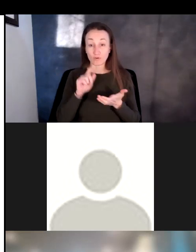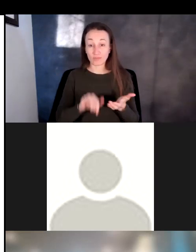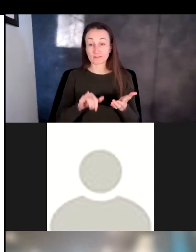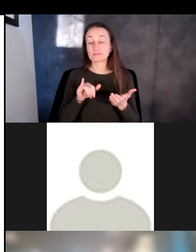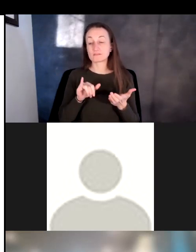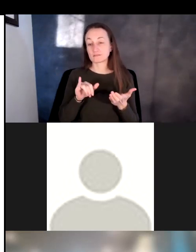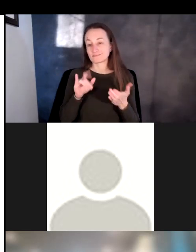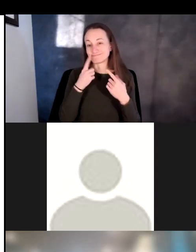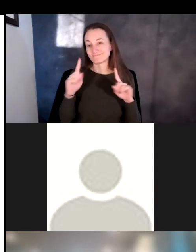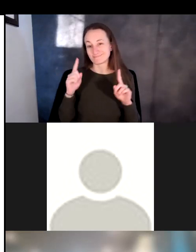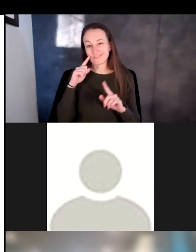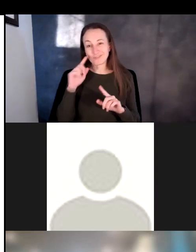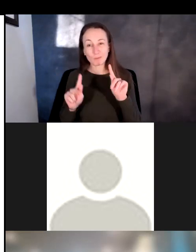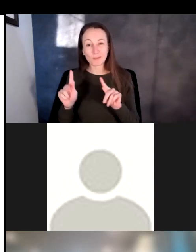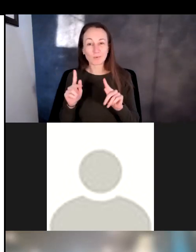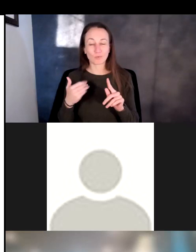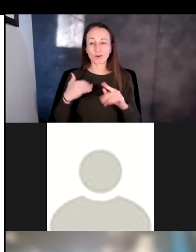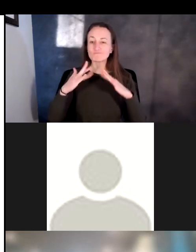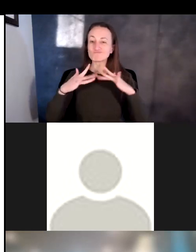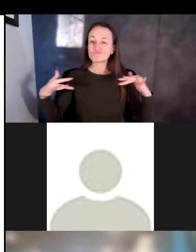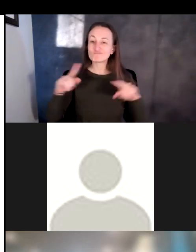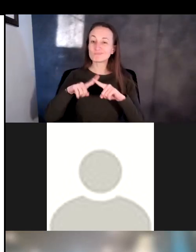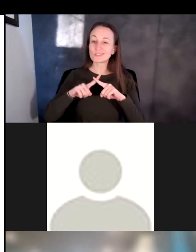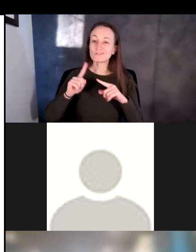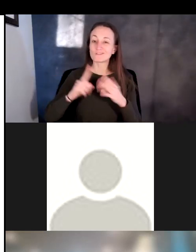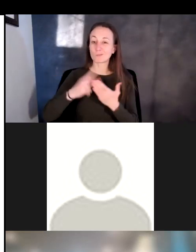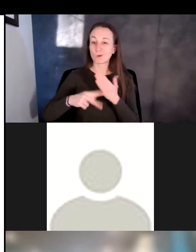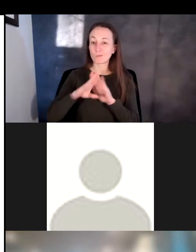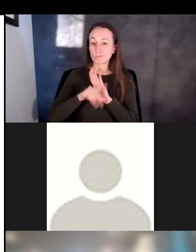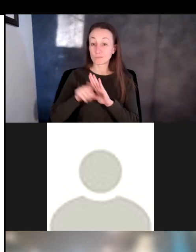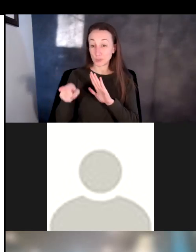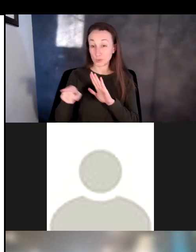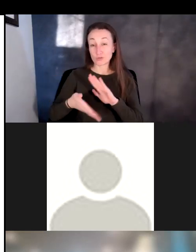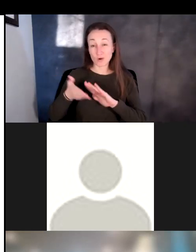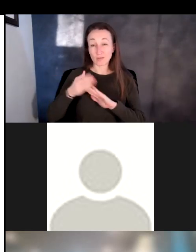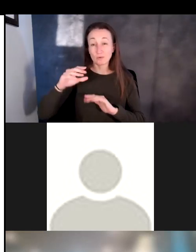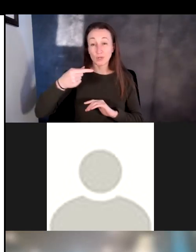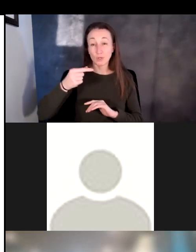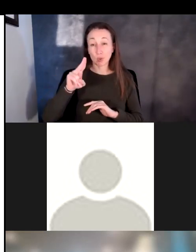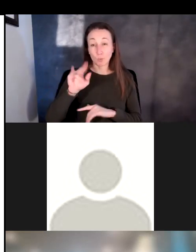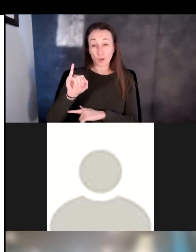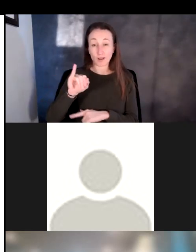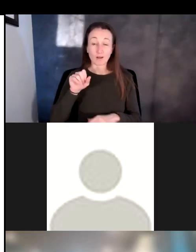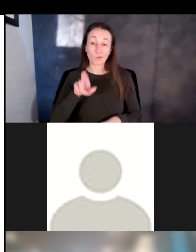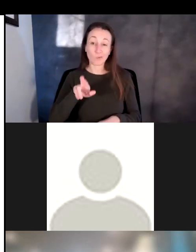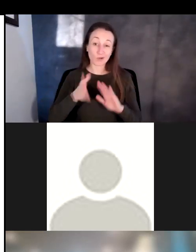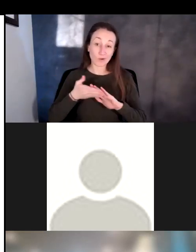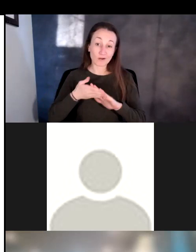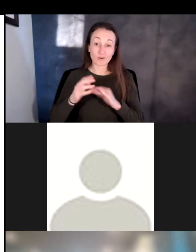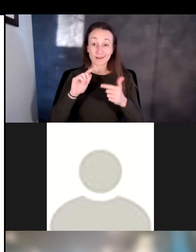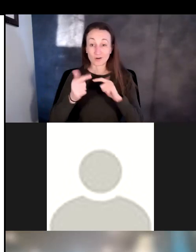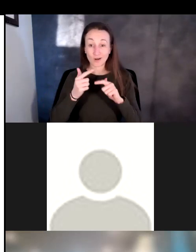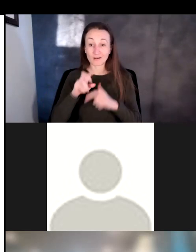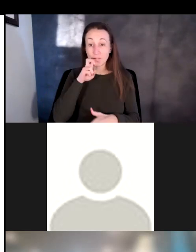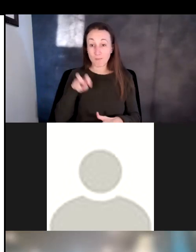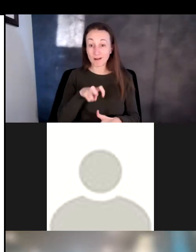accessible to people with varying computational backgrounds. You can run it out of a GUI, for instance, but you can also run it interactive in Python in a Jupyter notebook or